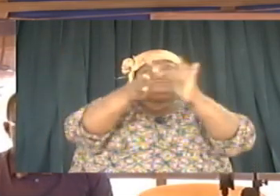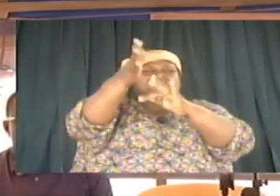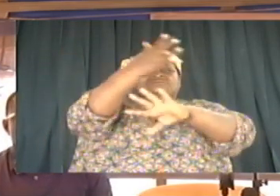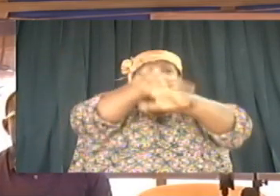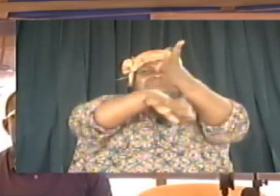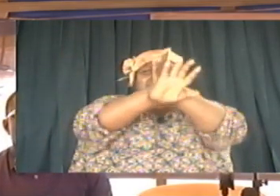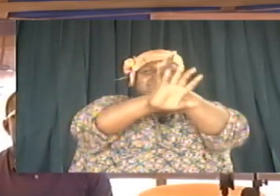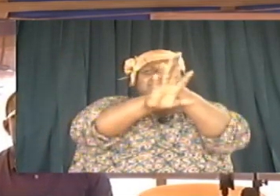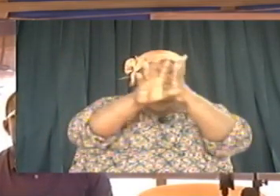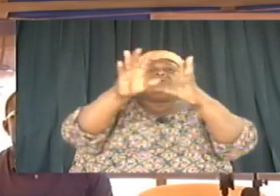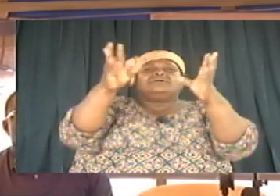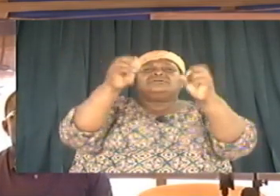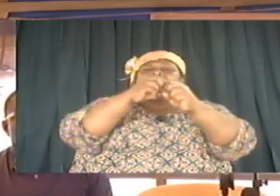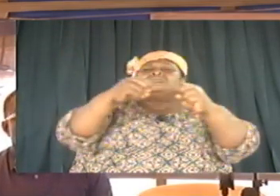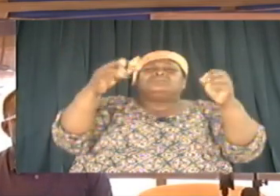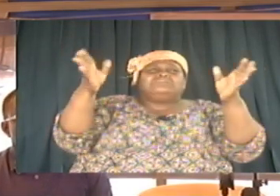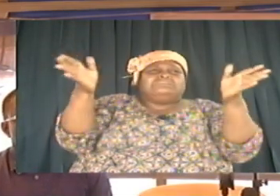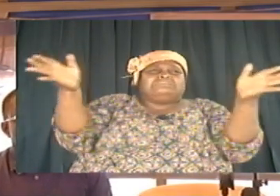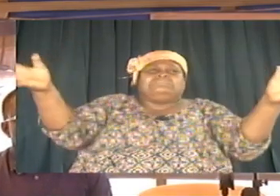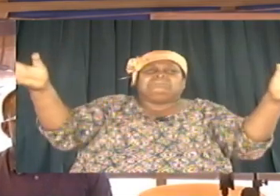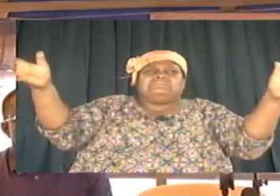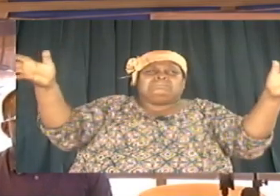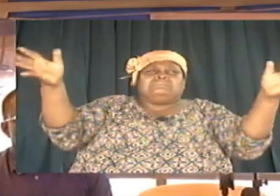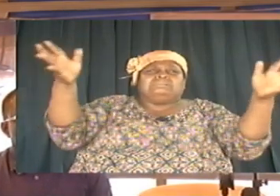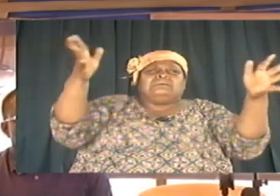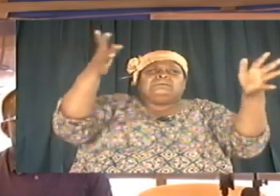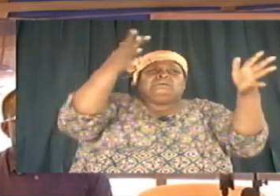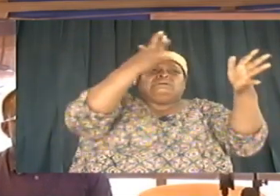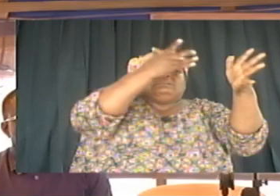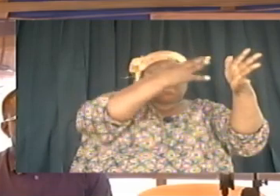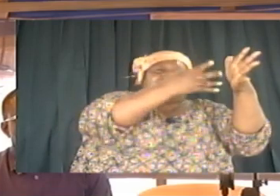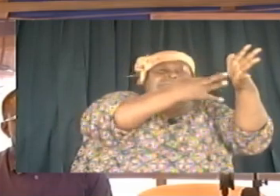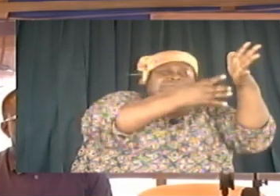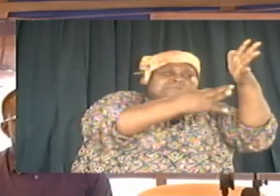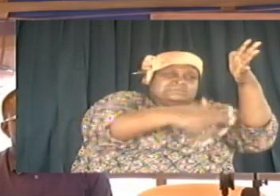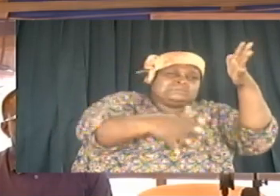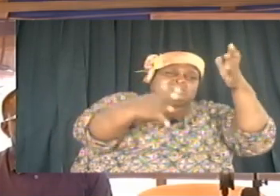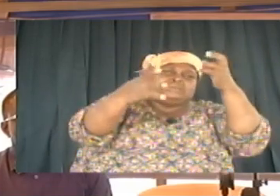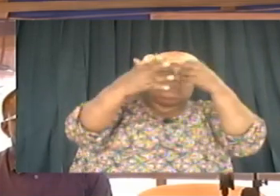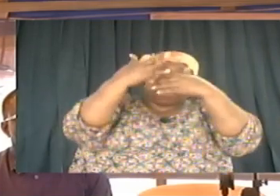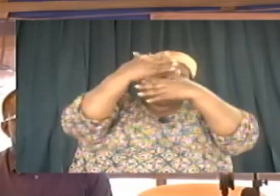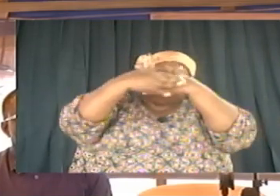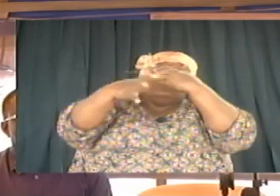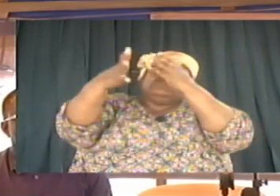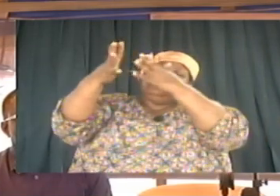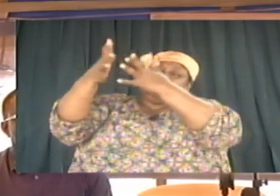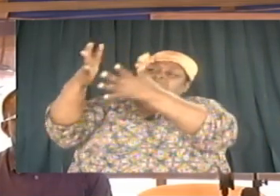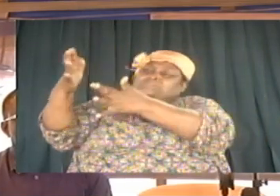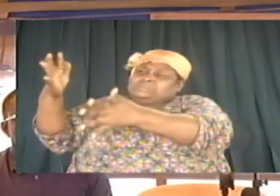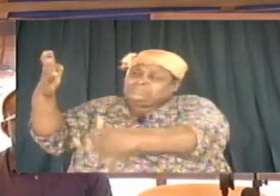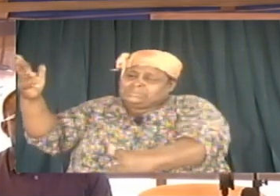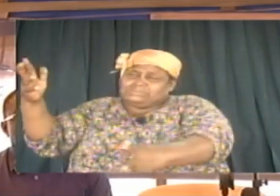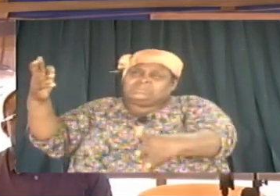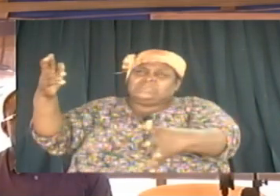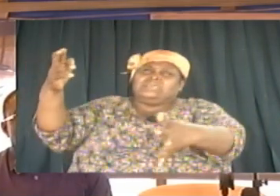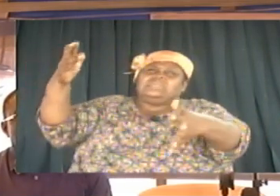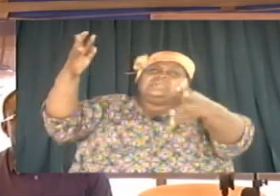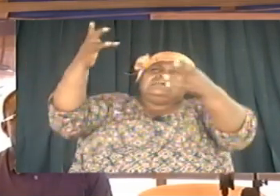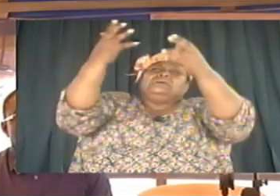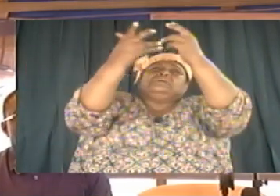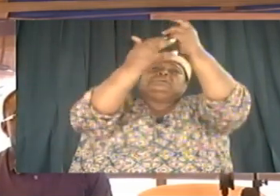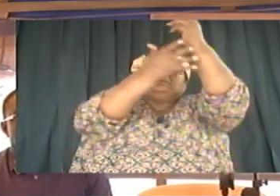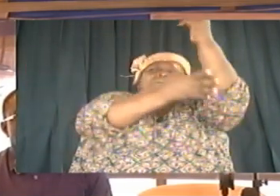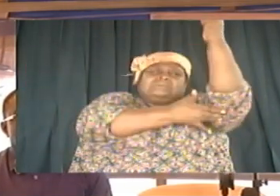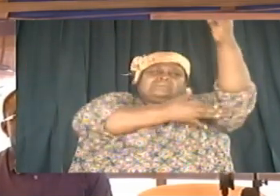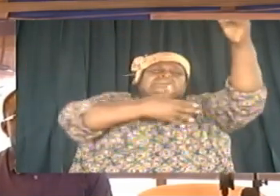both of them, blood dripping, running down the wrist, running right down to his elbows because